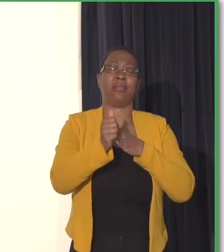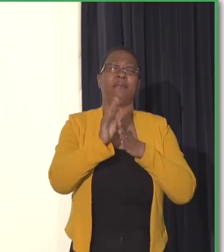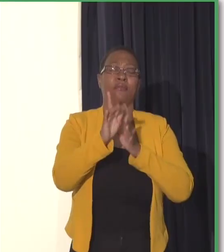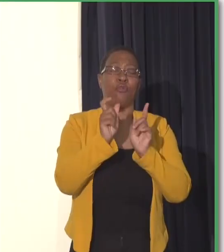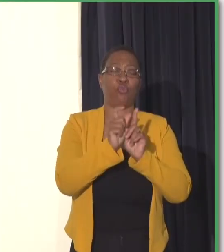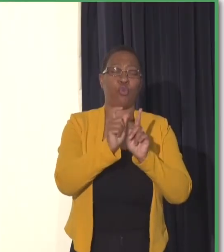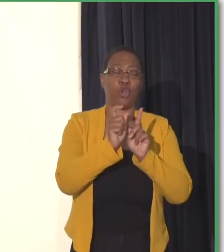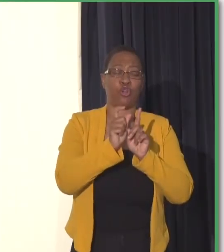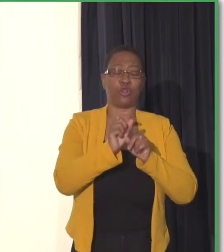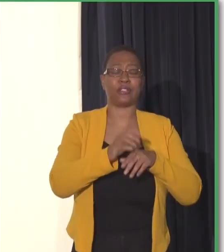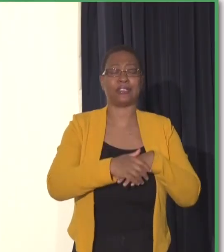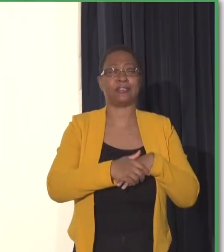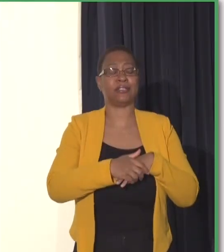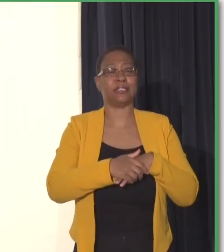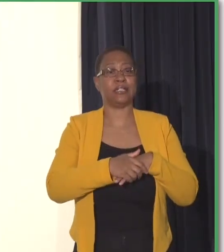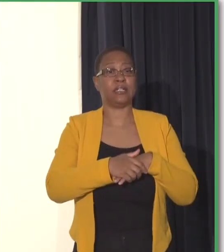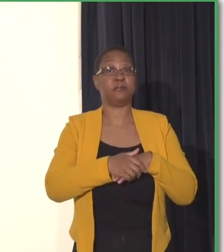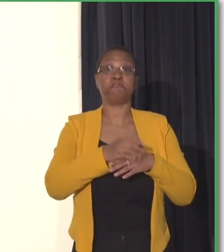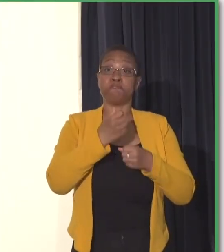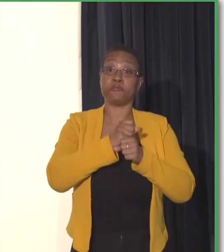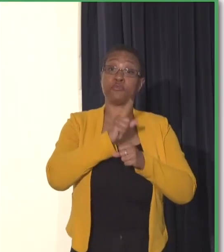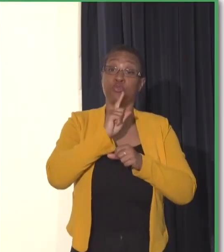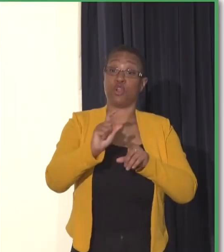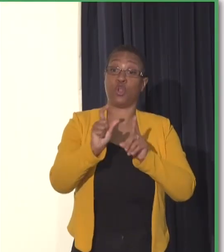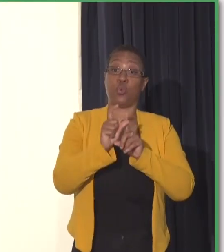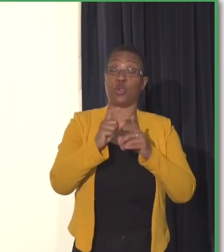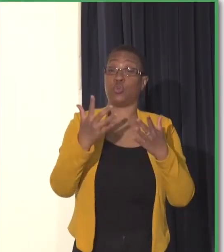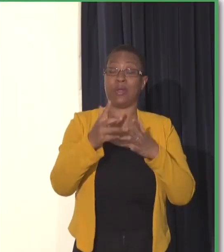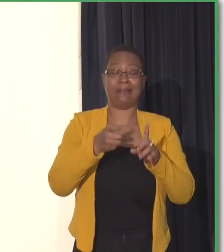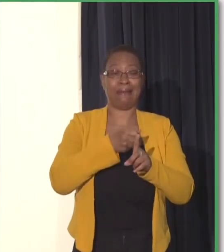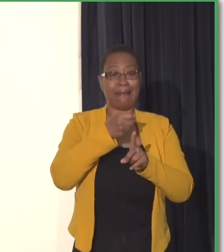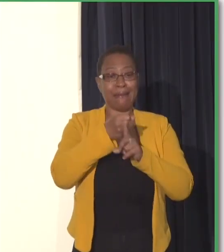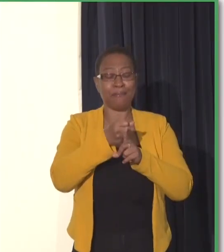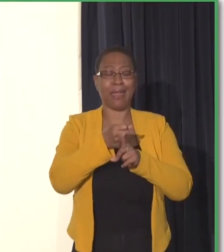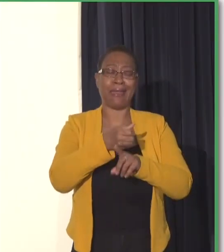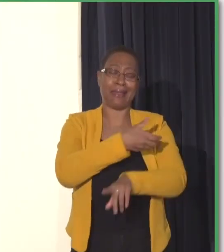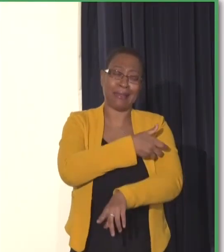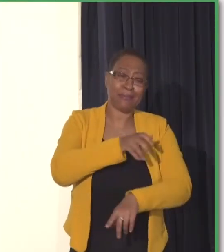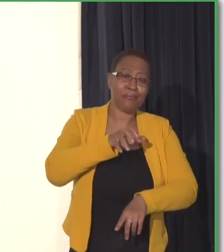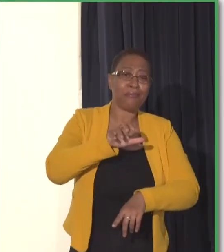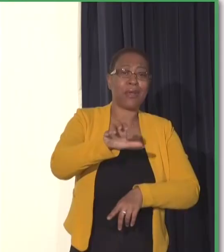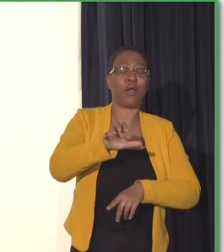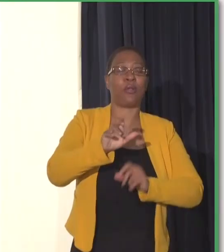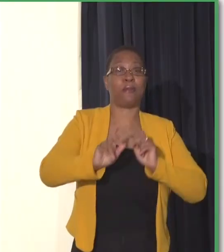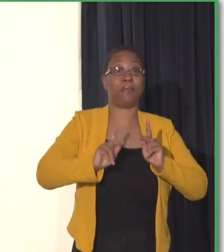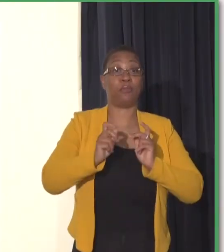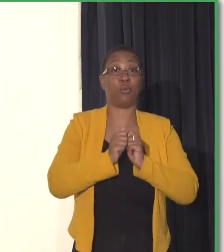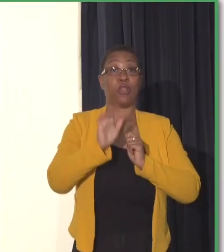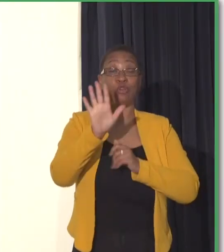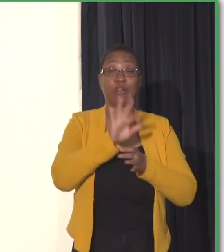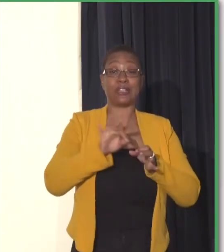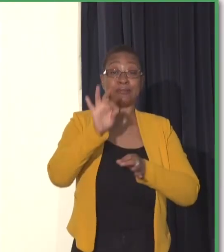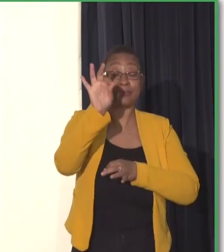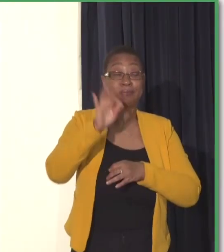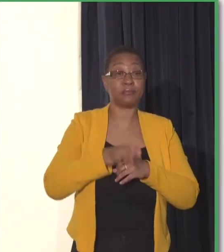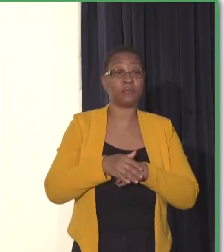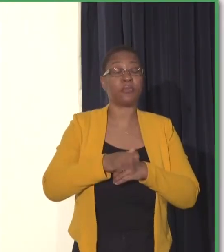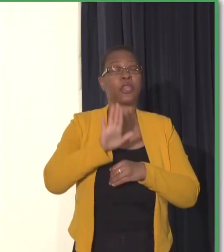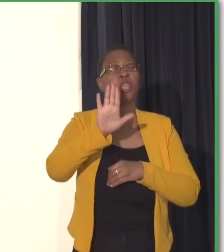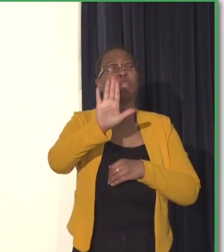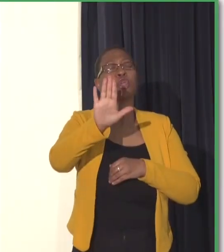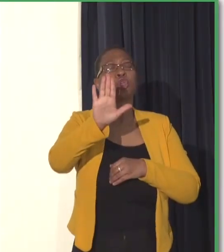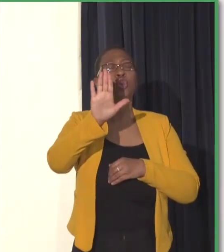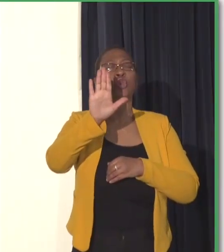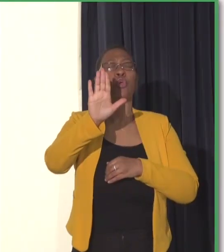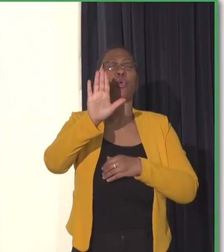community, to empower the community with your spirit. Let your presence come